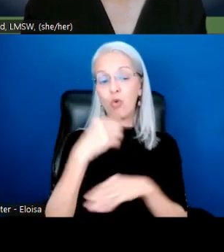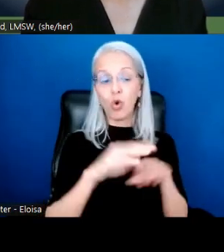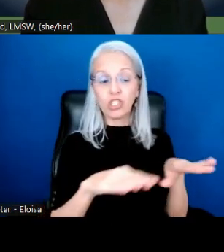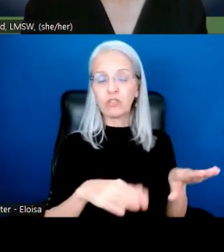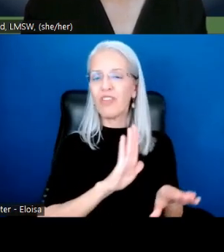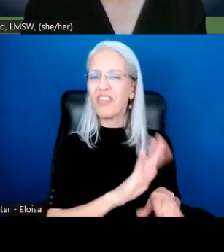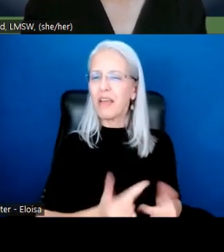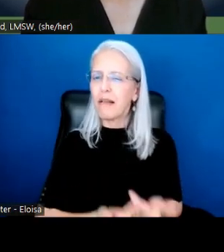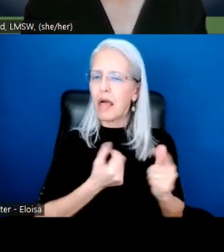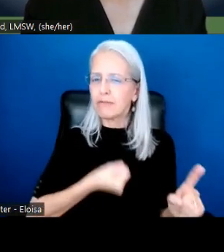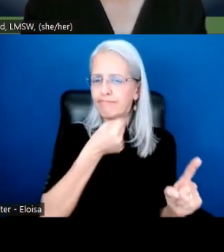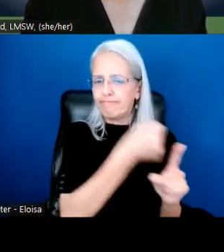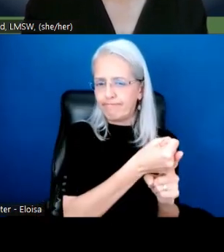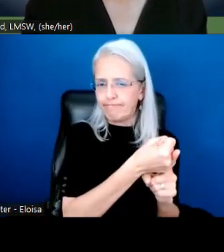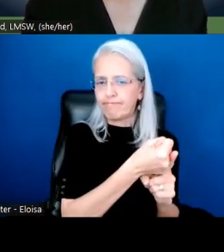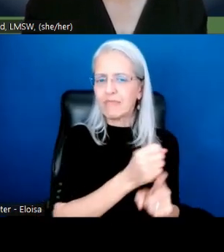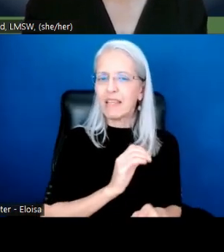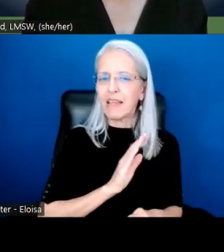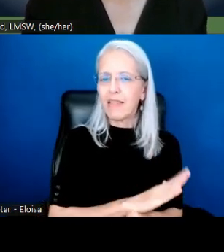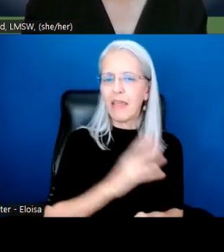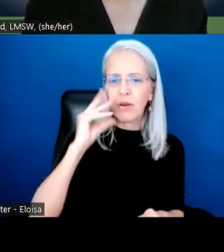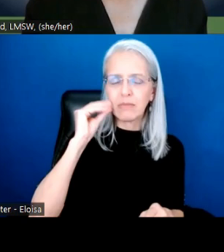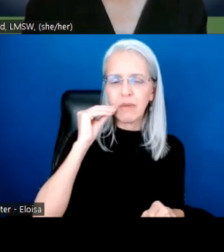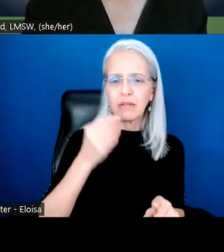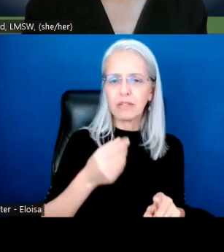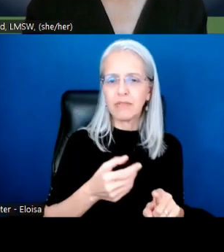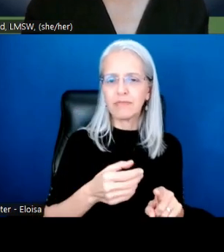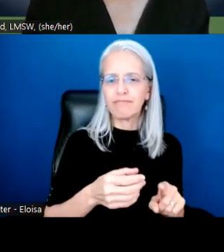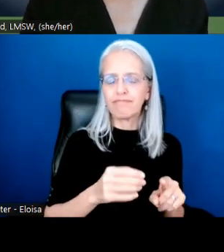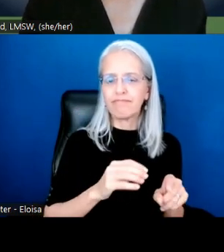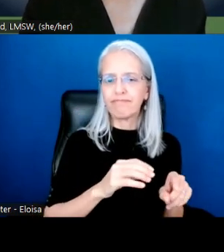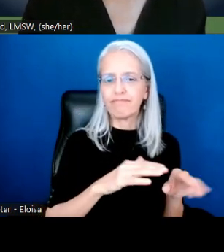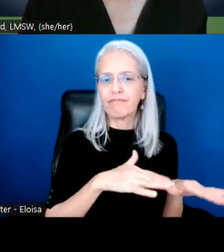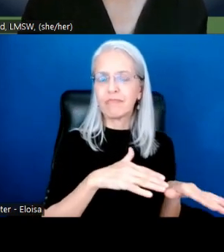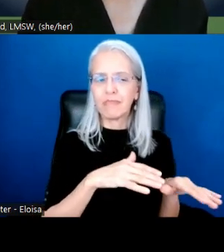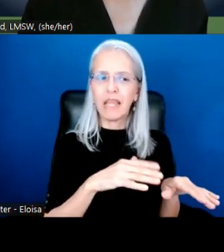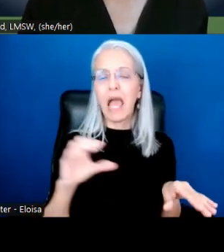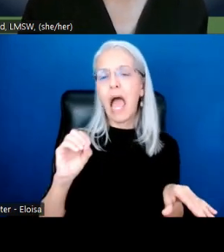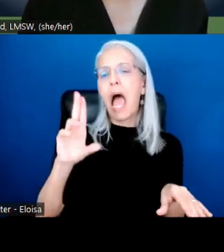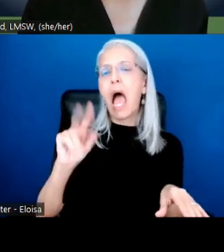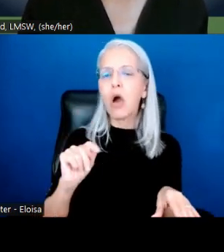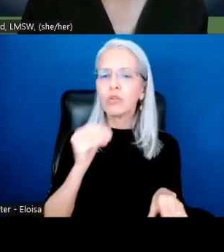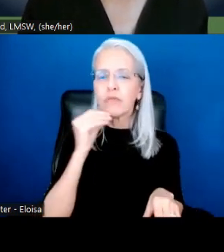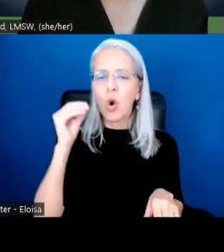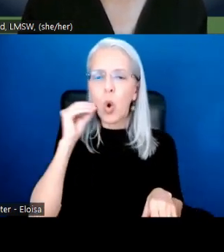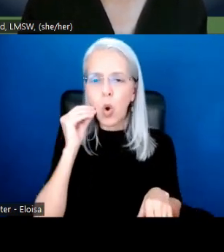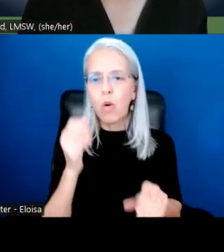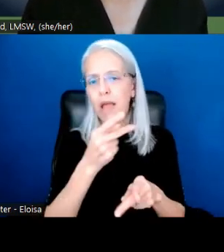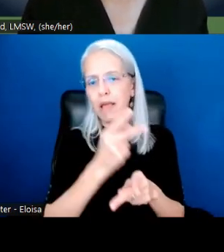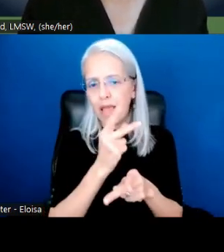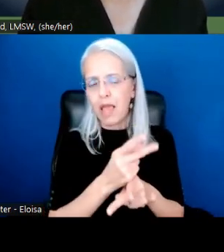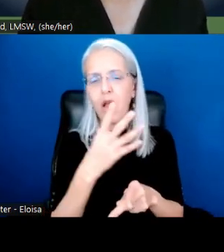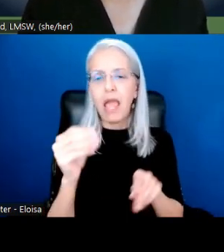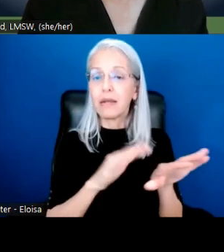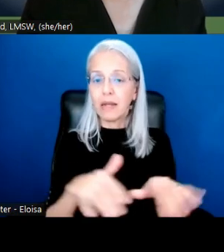impacted by the experience of out-of-home care and adoption. The NTI training, we've